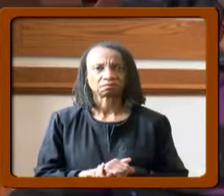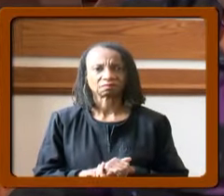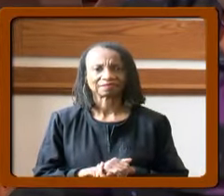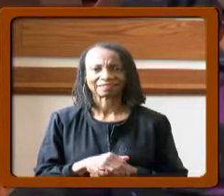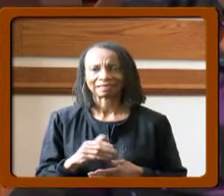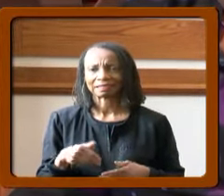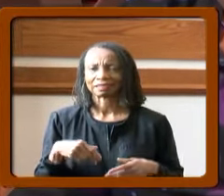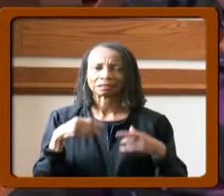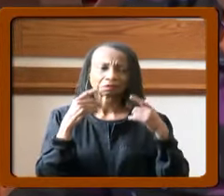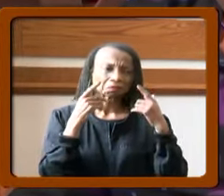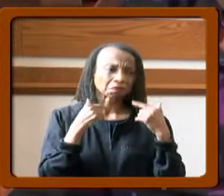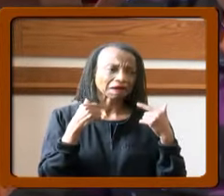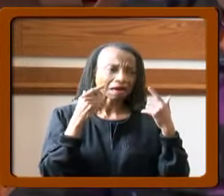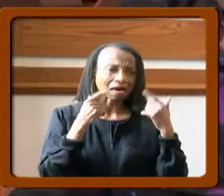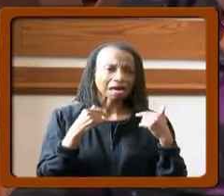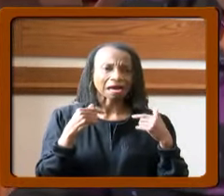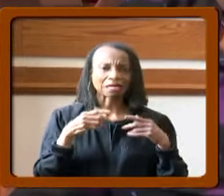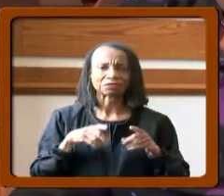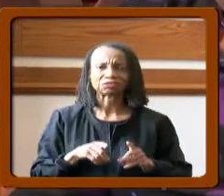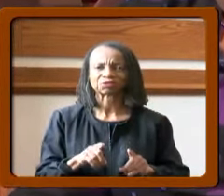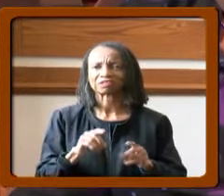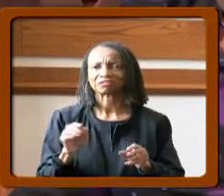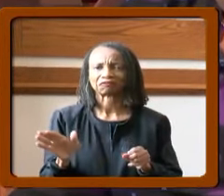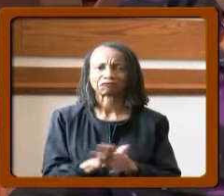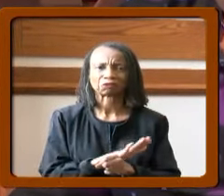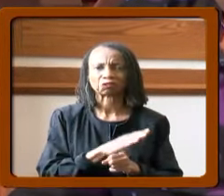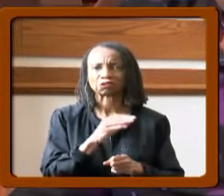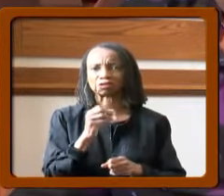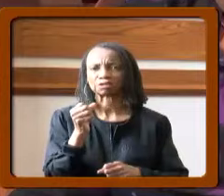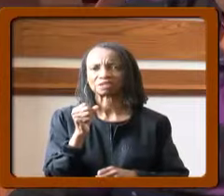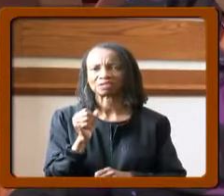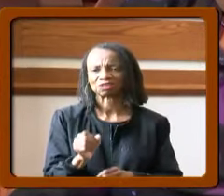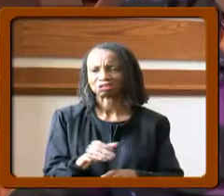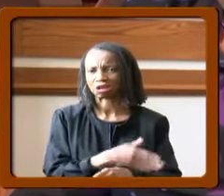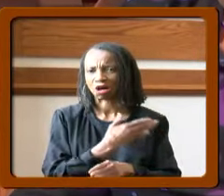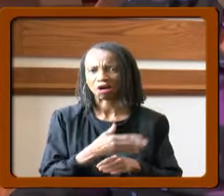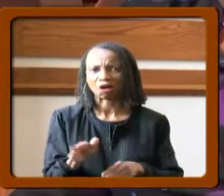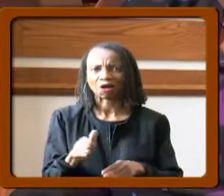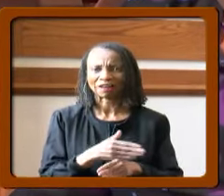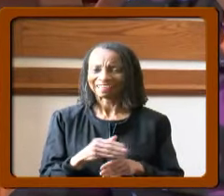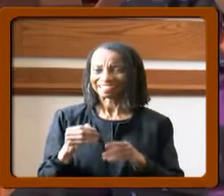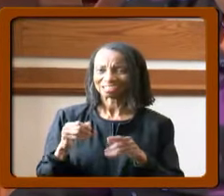He just cries through the whole song. He's crying more than he's singing.